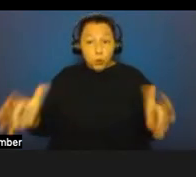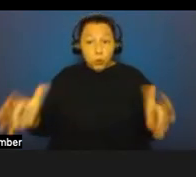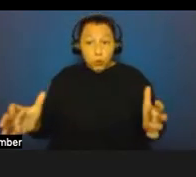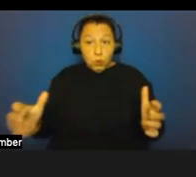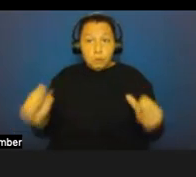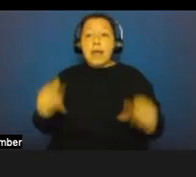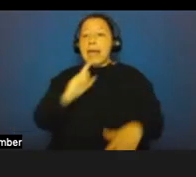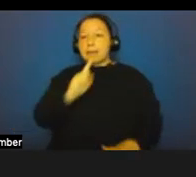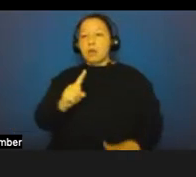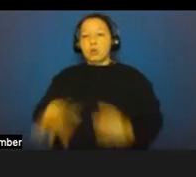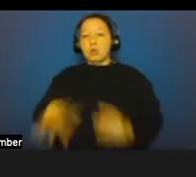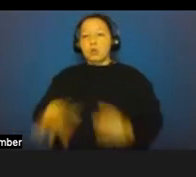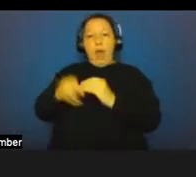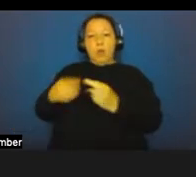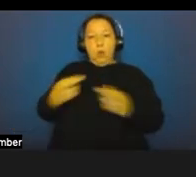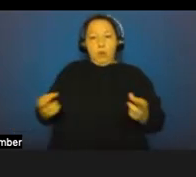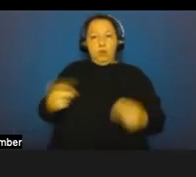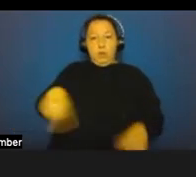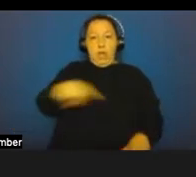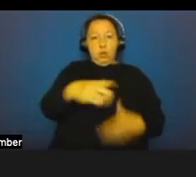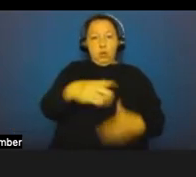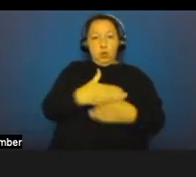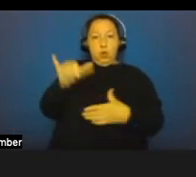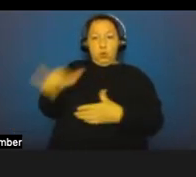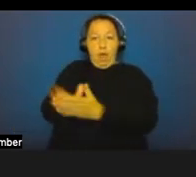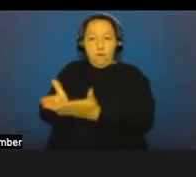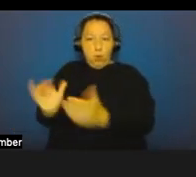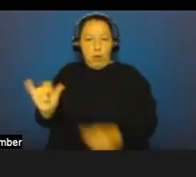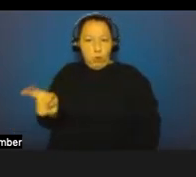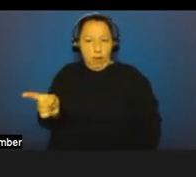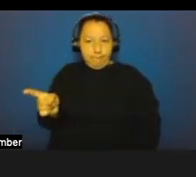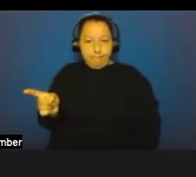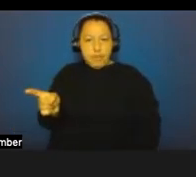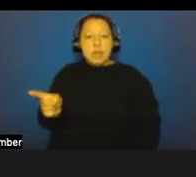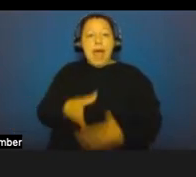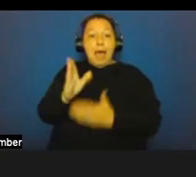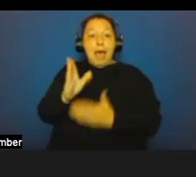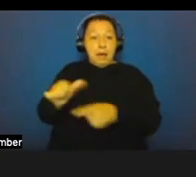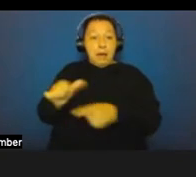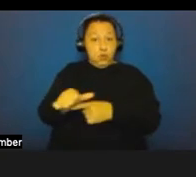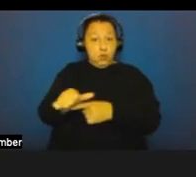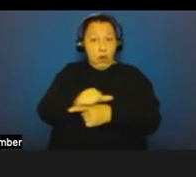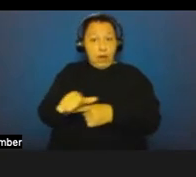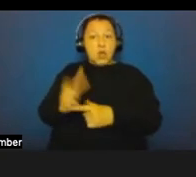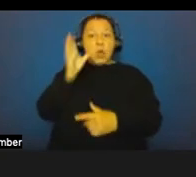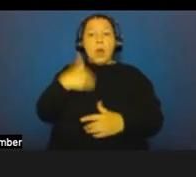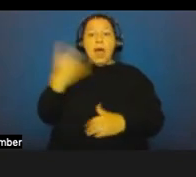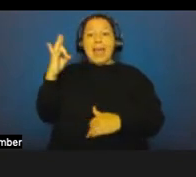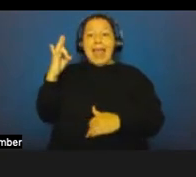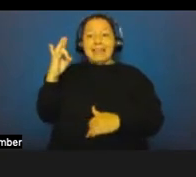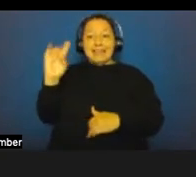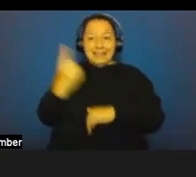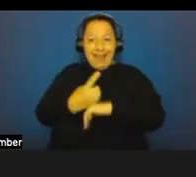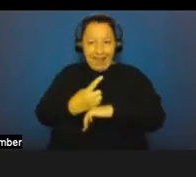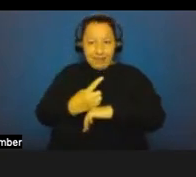to add the resources you share into that folder as well. So then you'll have, at the end of the training, you'll have 8 days of folders